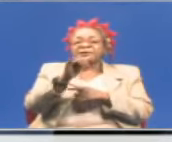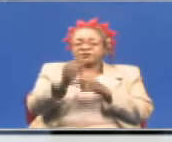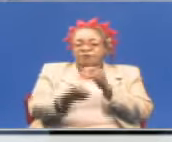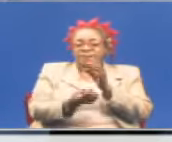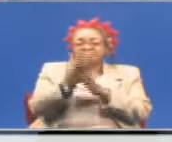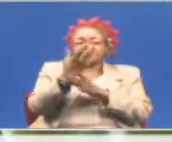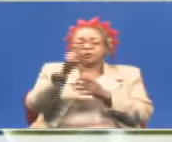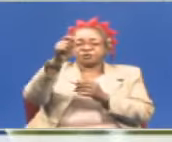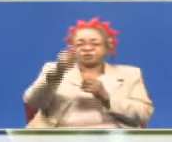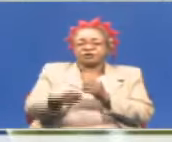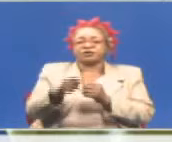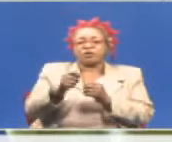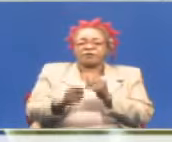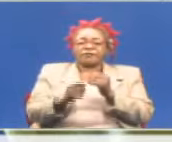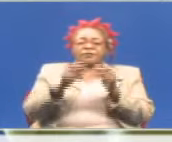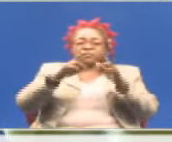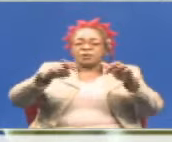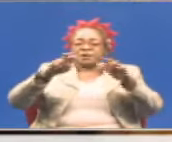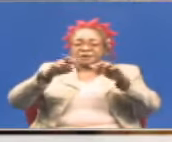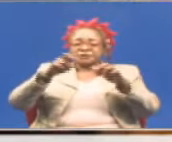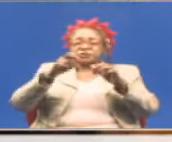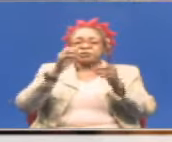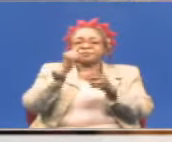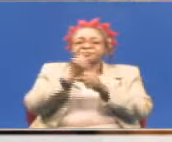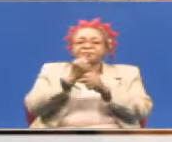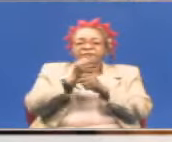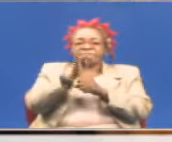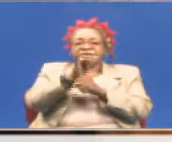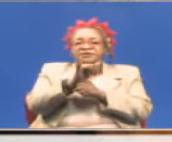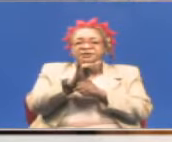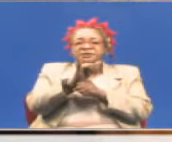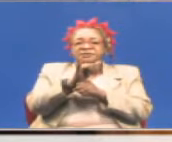commission of inquiry to probe the matter. Issue is deep.